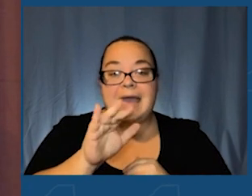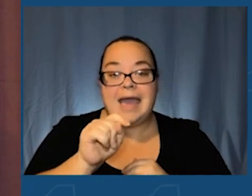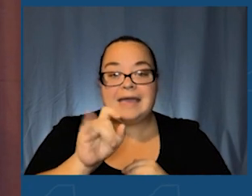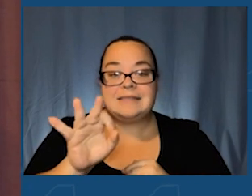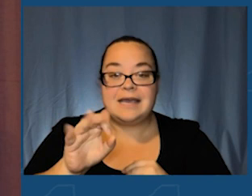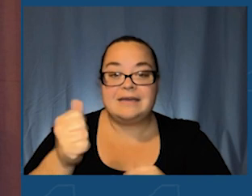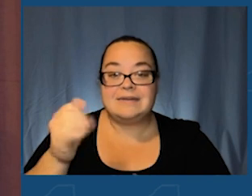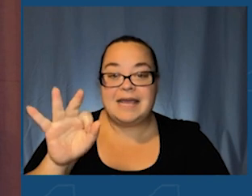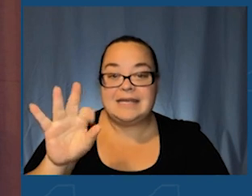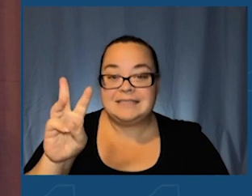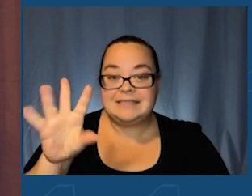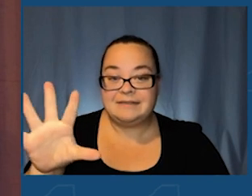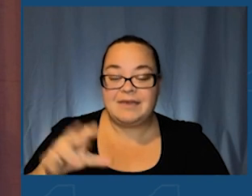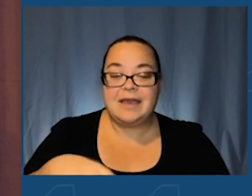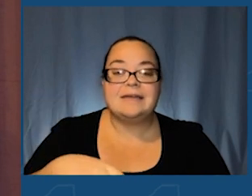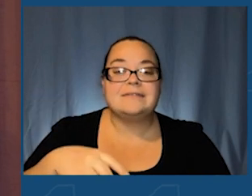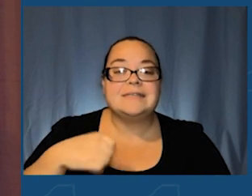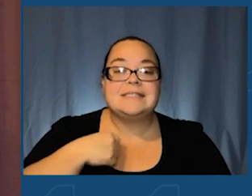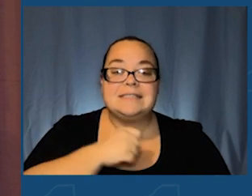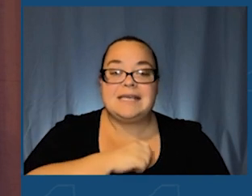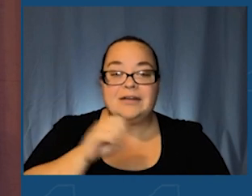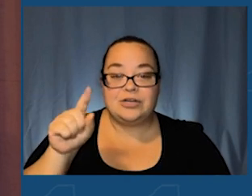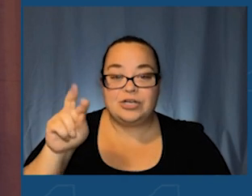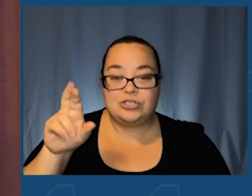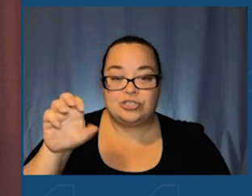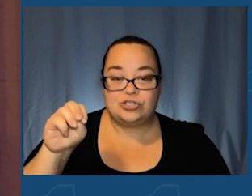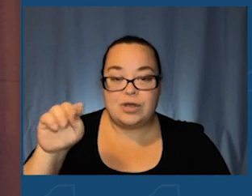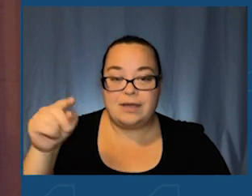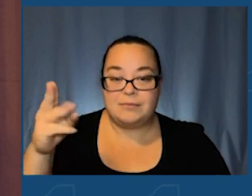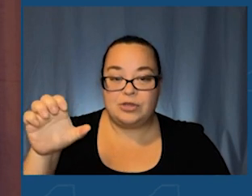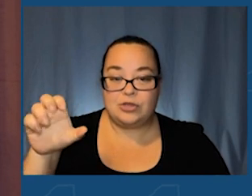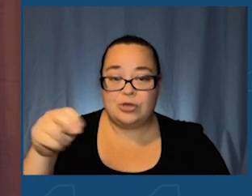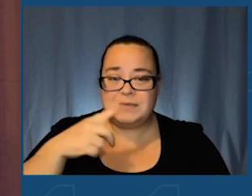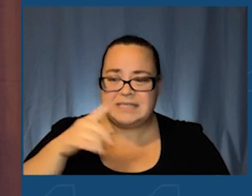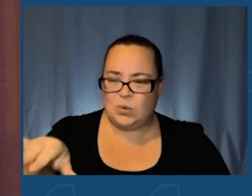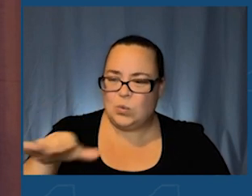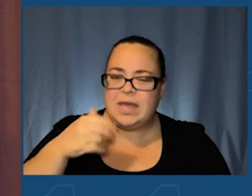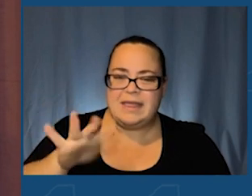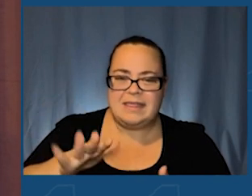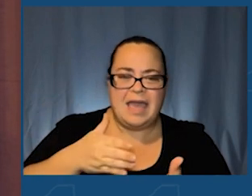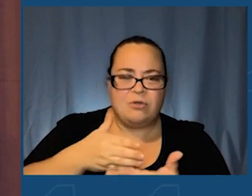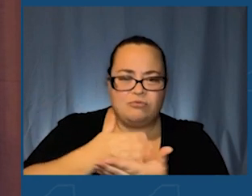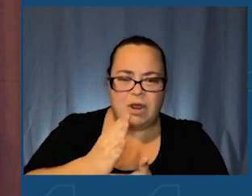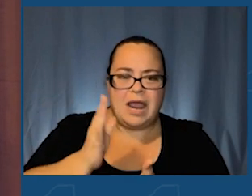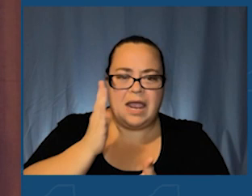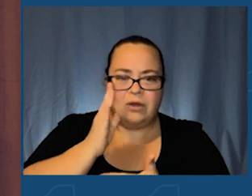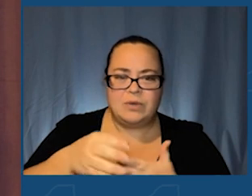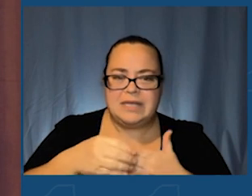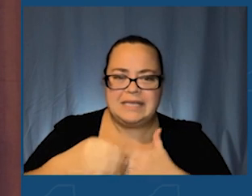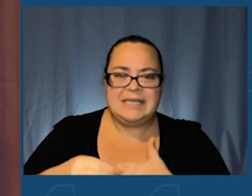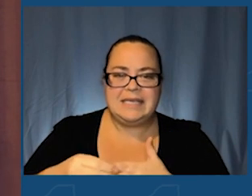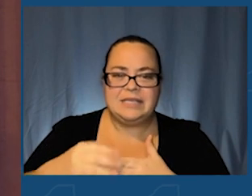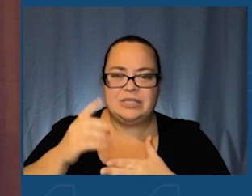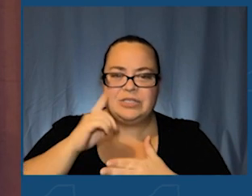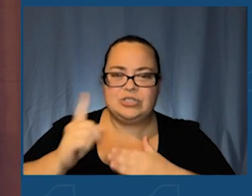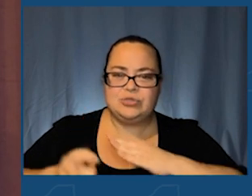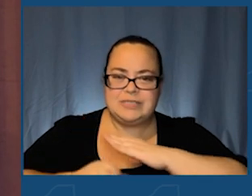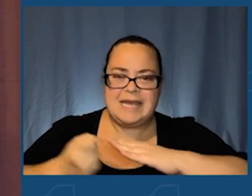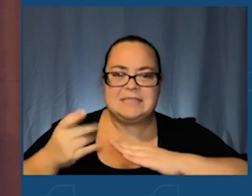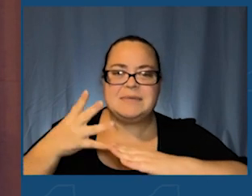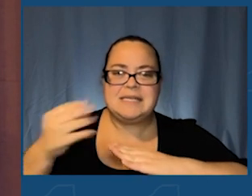Senator Strom Thurmond argued that the Voting Rights Act would lead to despotism, and